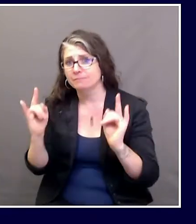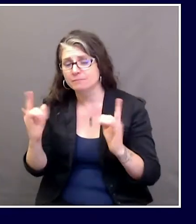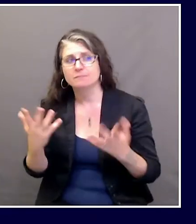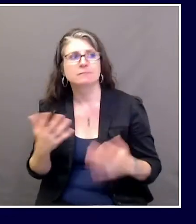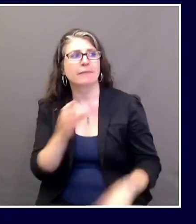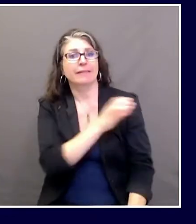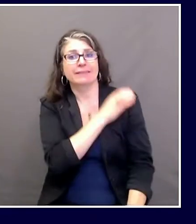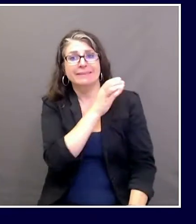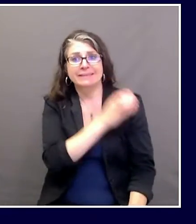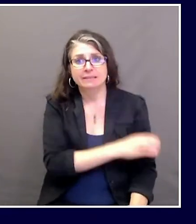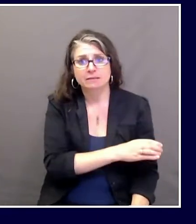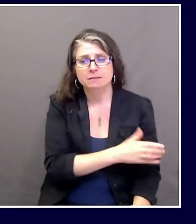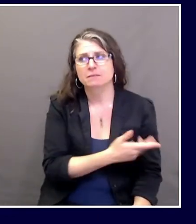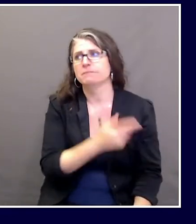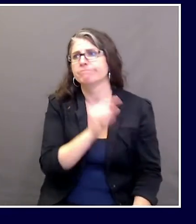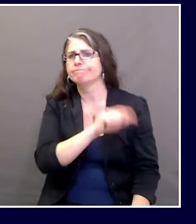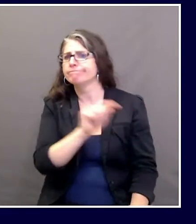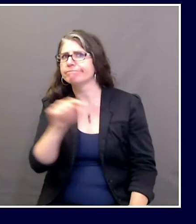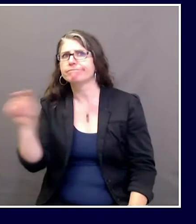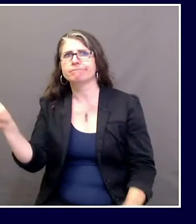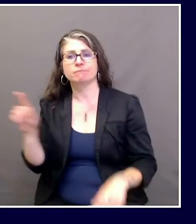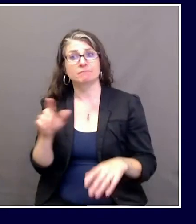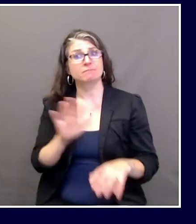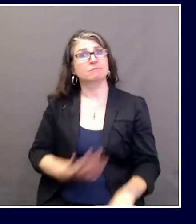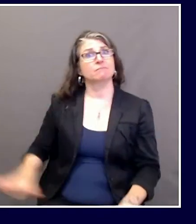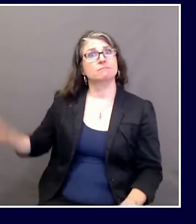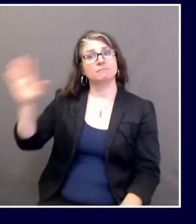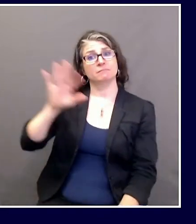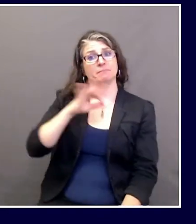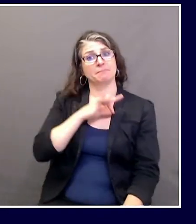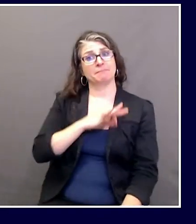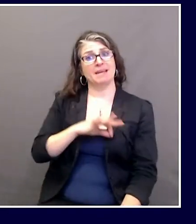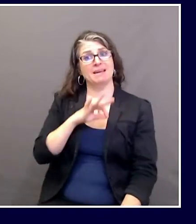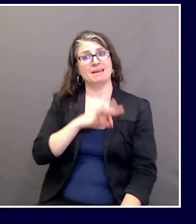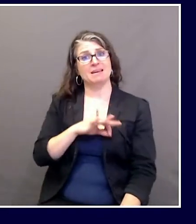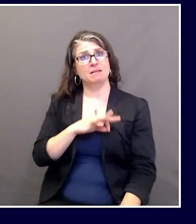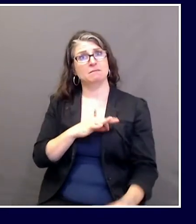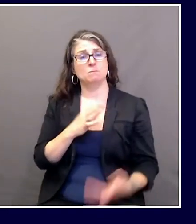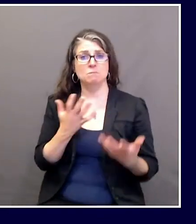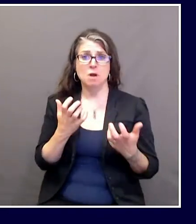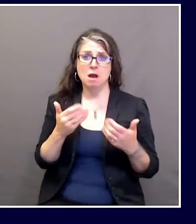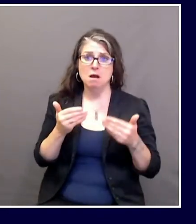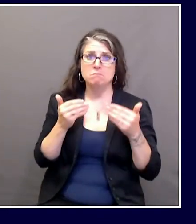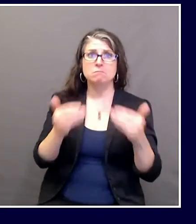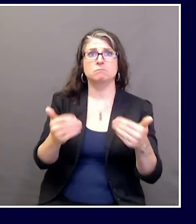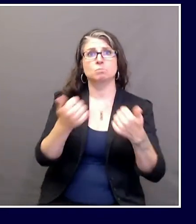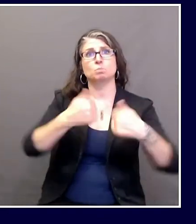campaign, something different right now to get the word out for people who maybe are a little more hesitant or